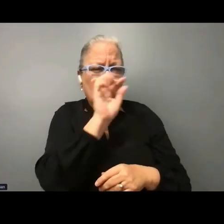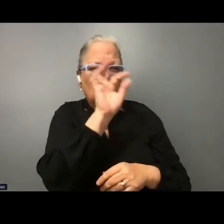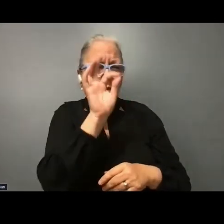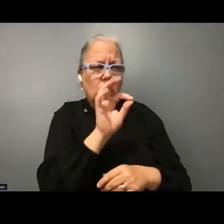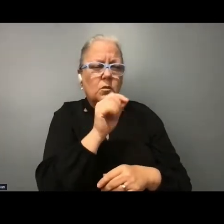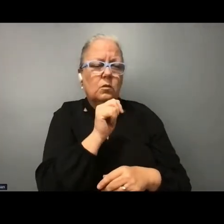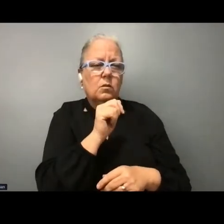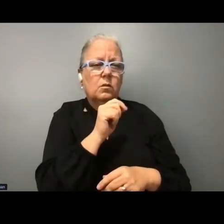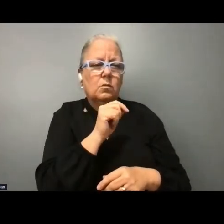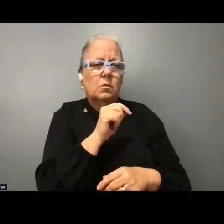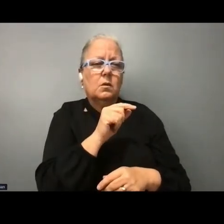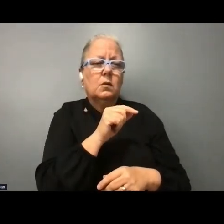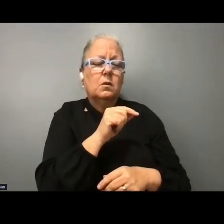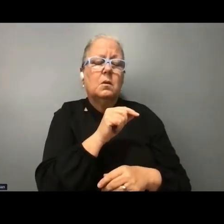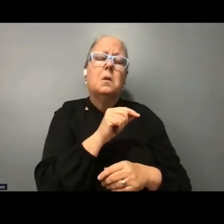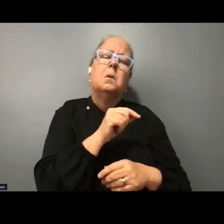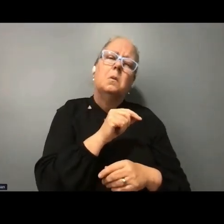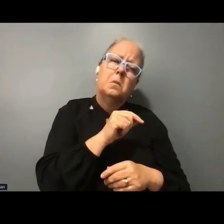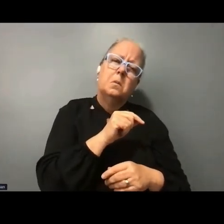to be honest,